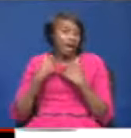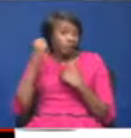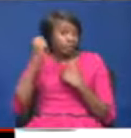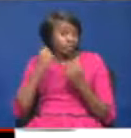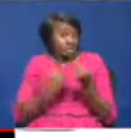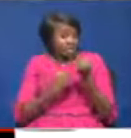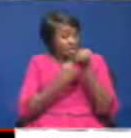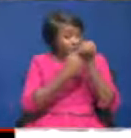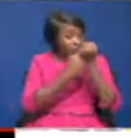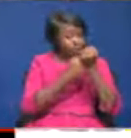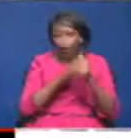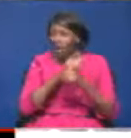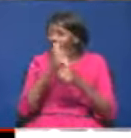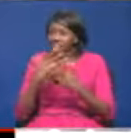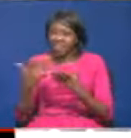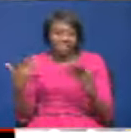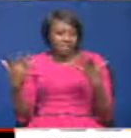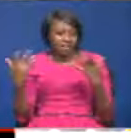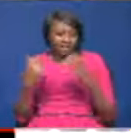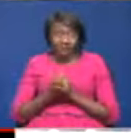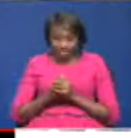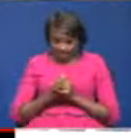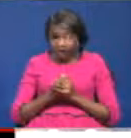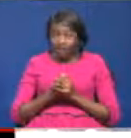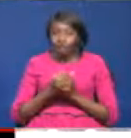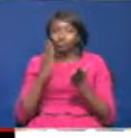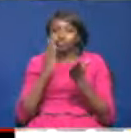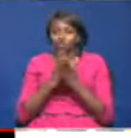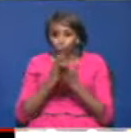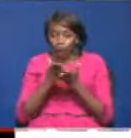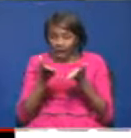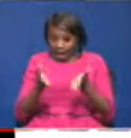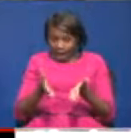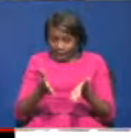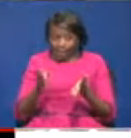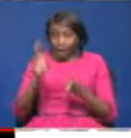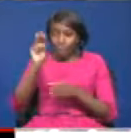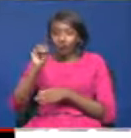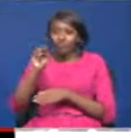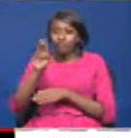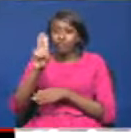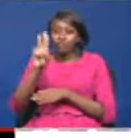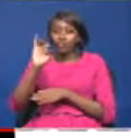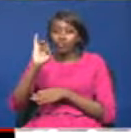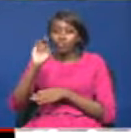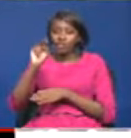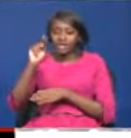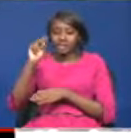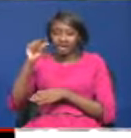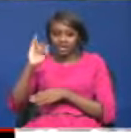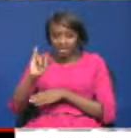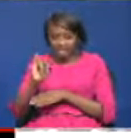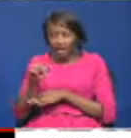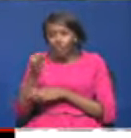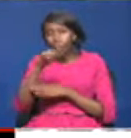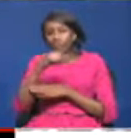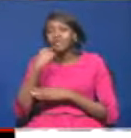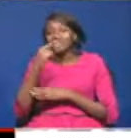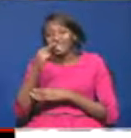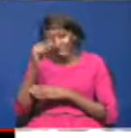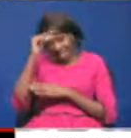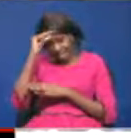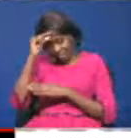other consideration. Hapa kutoka mwingi, we are telling those public servants, you will carry the